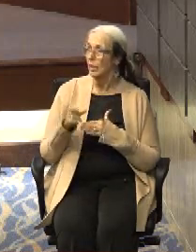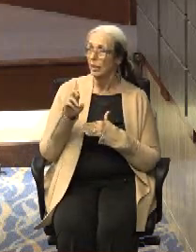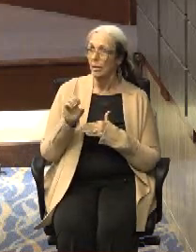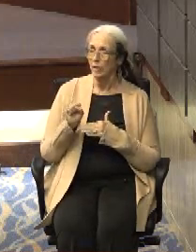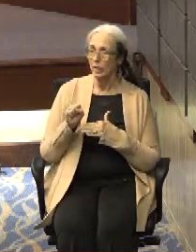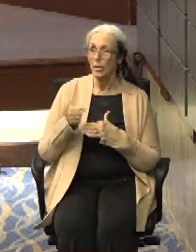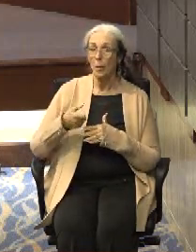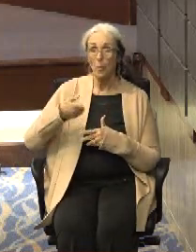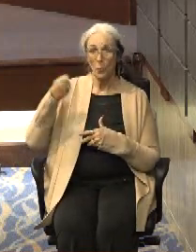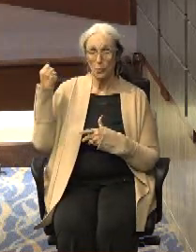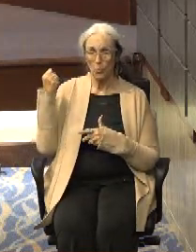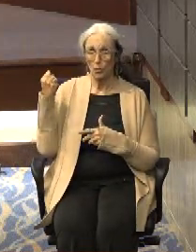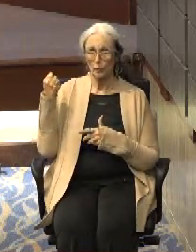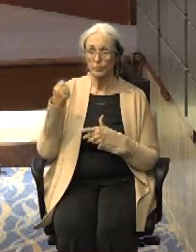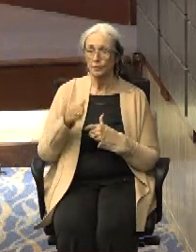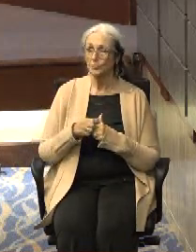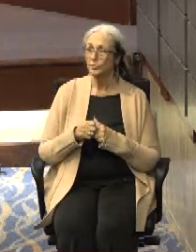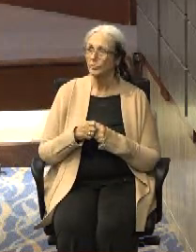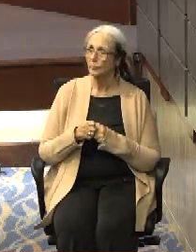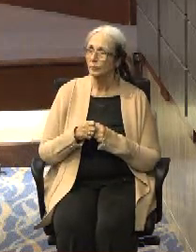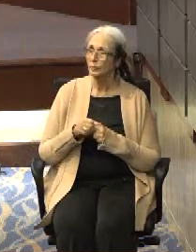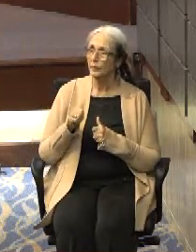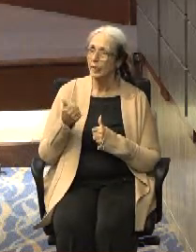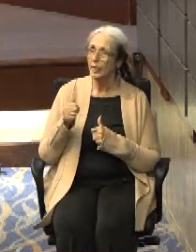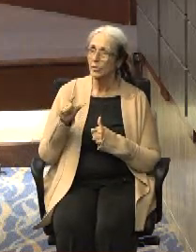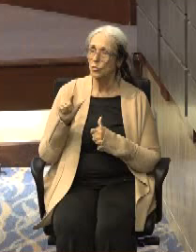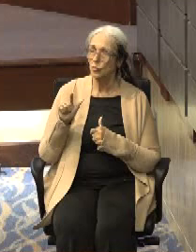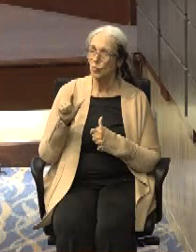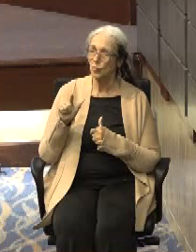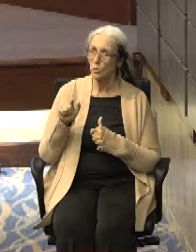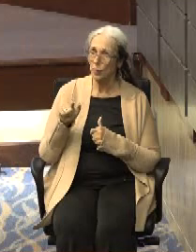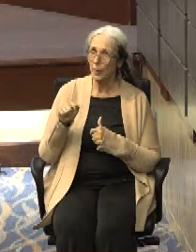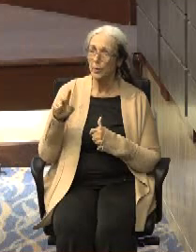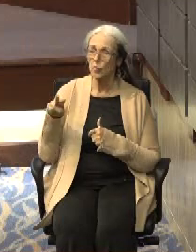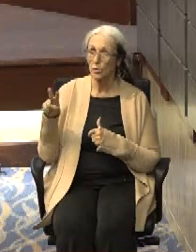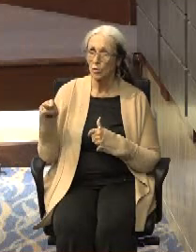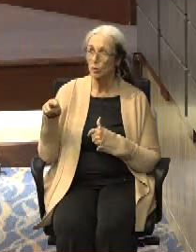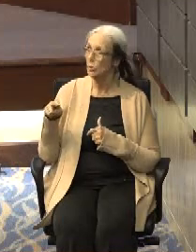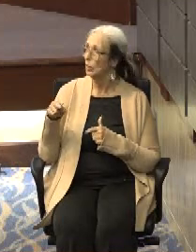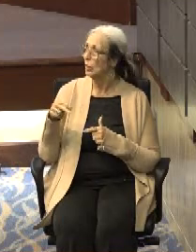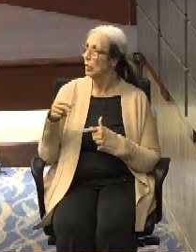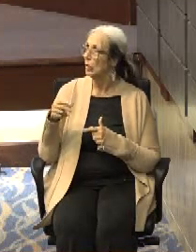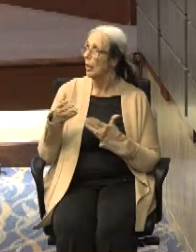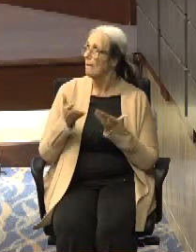pulled from the consent agenda, 1021 and 1022. Is there a motion